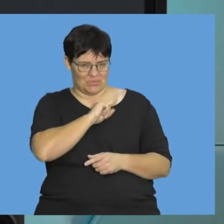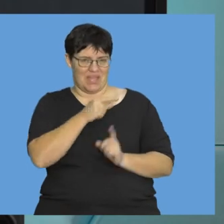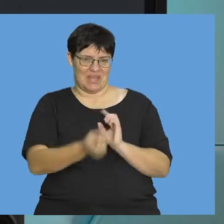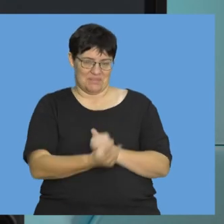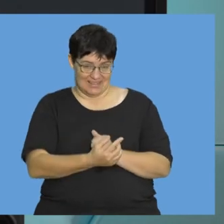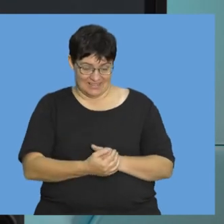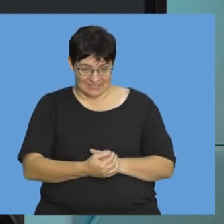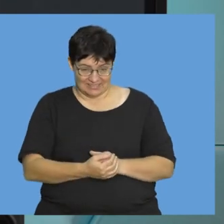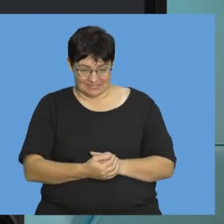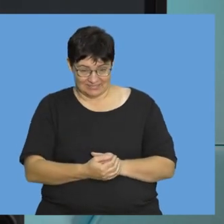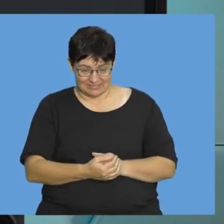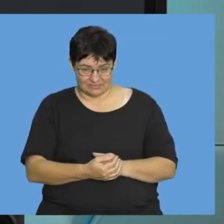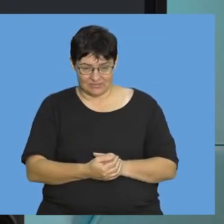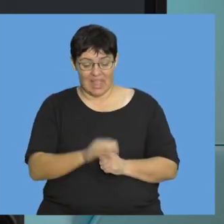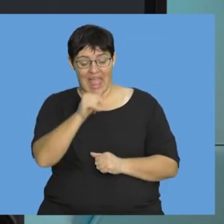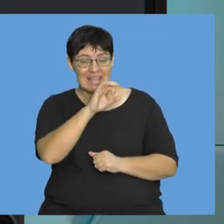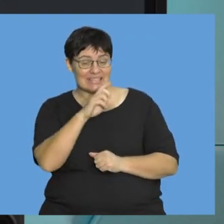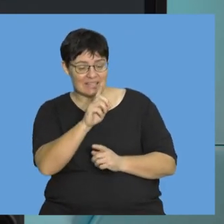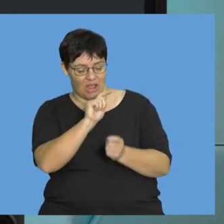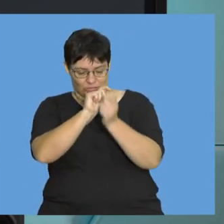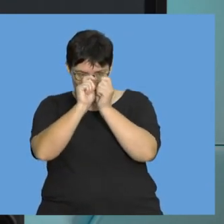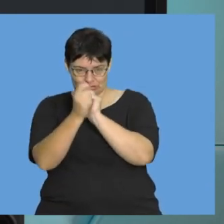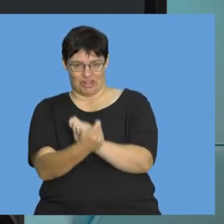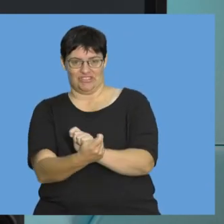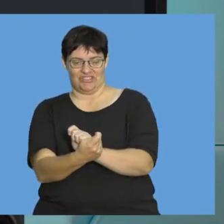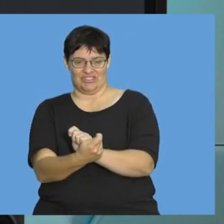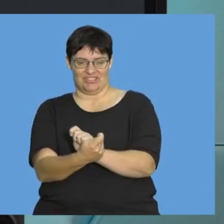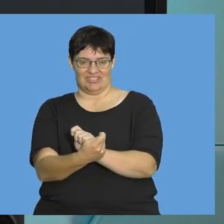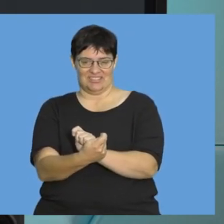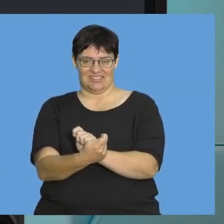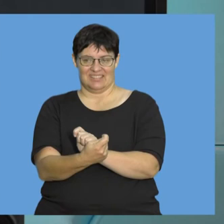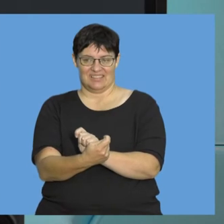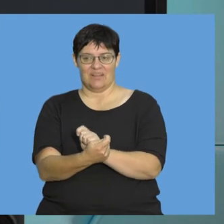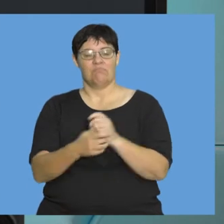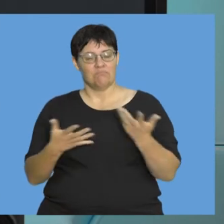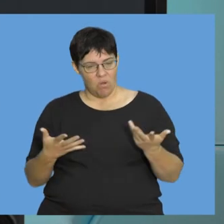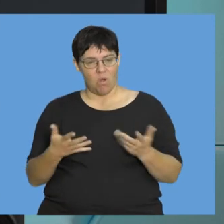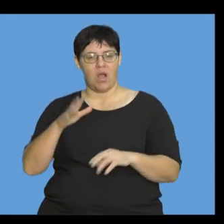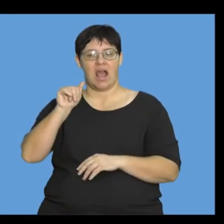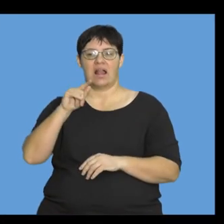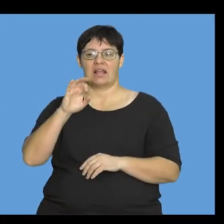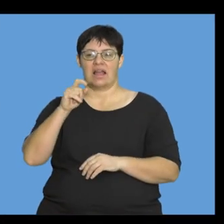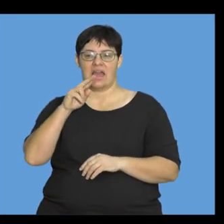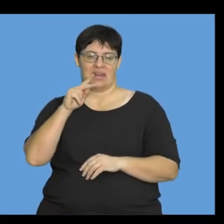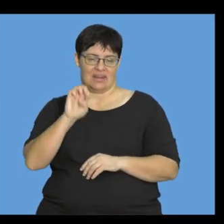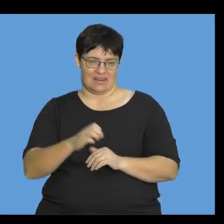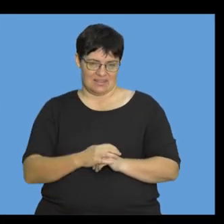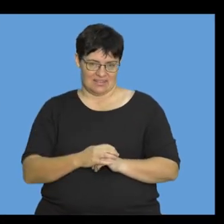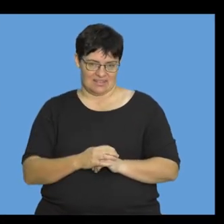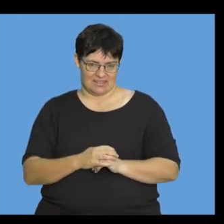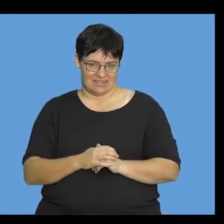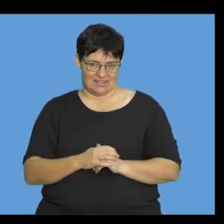or some milk to get it, that's what it is. So what happens is the acid changes, all right, to a